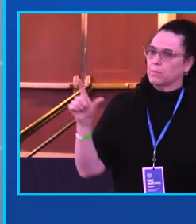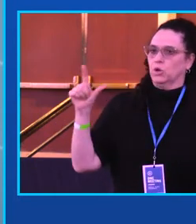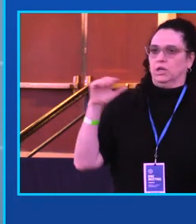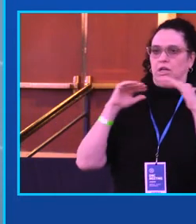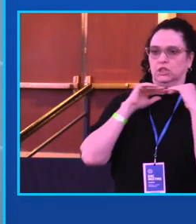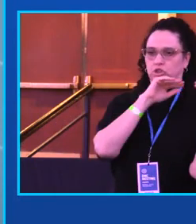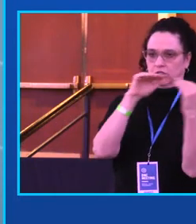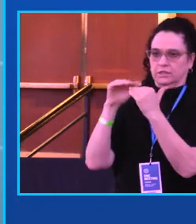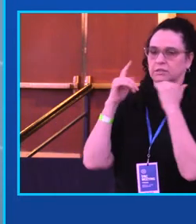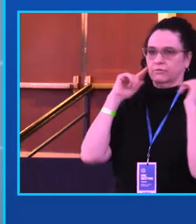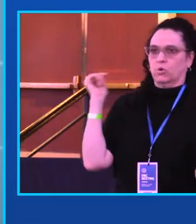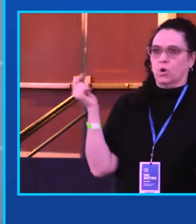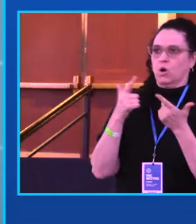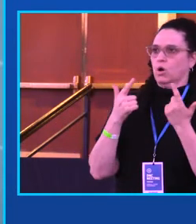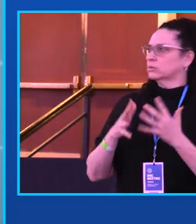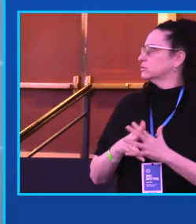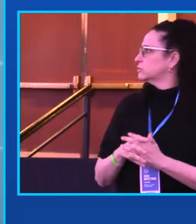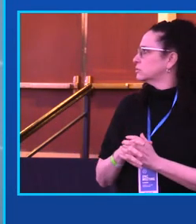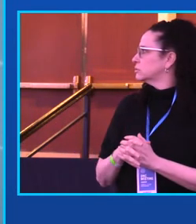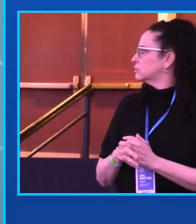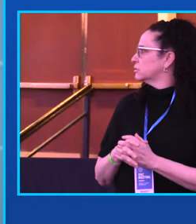all.